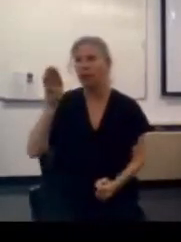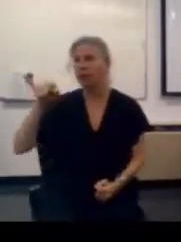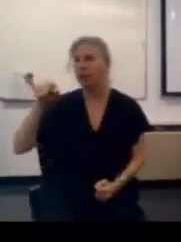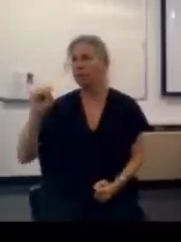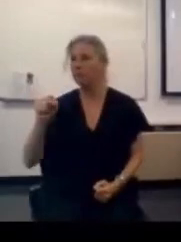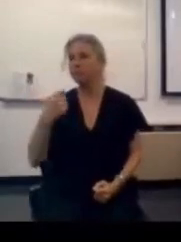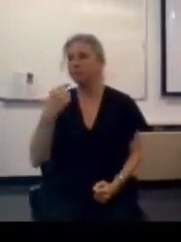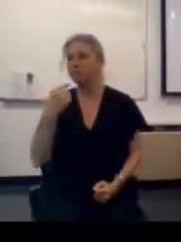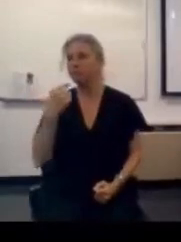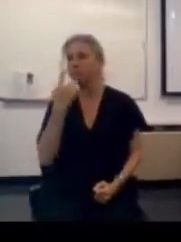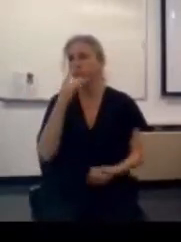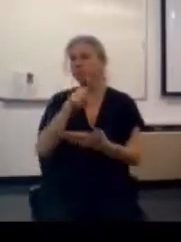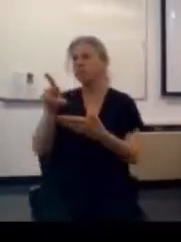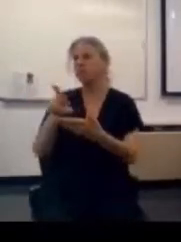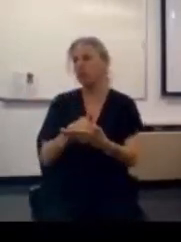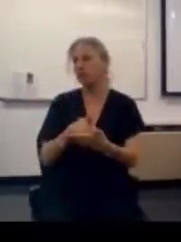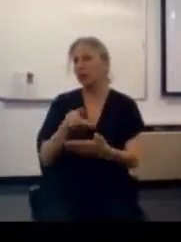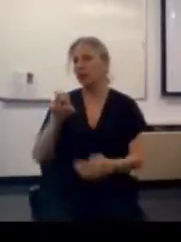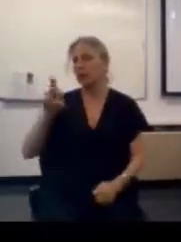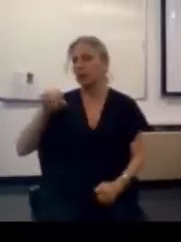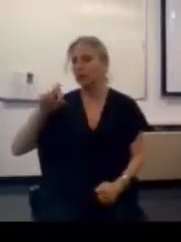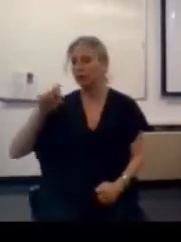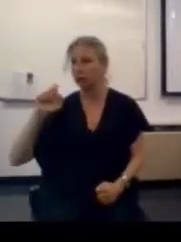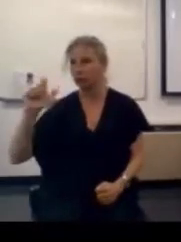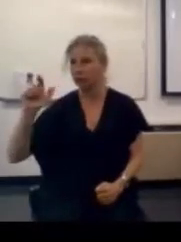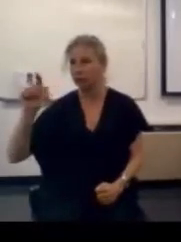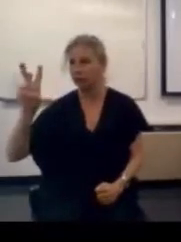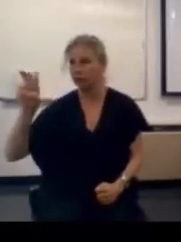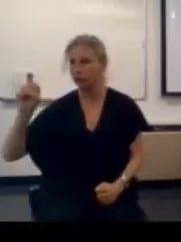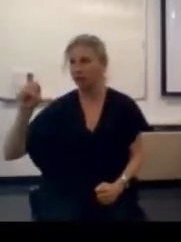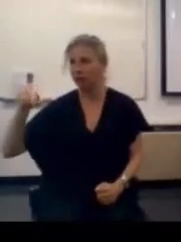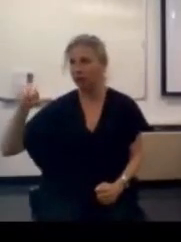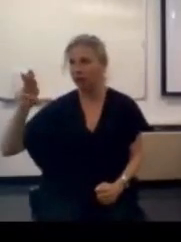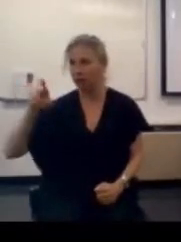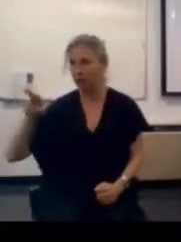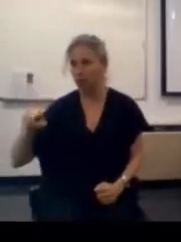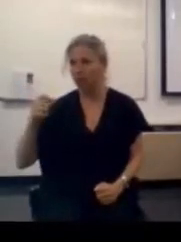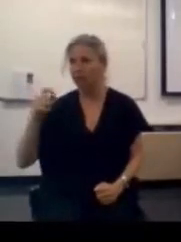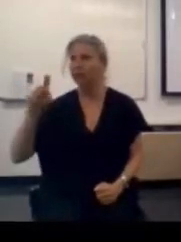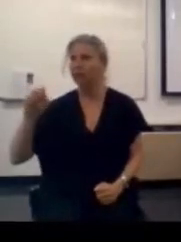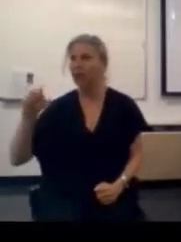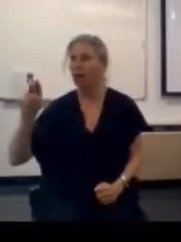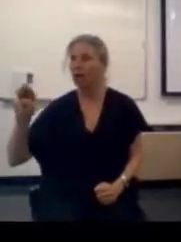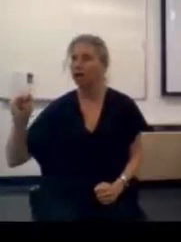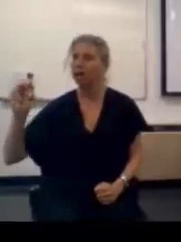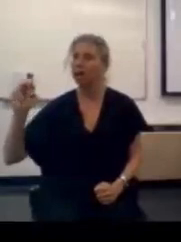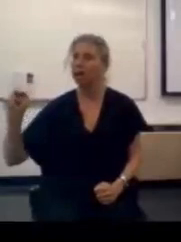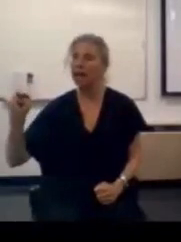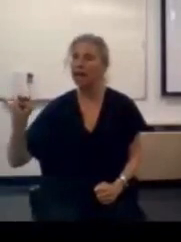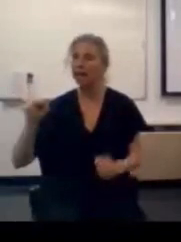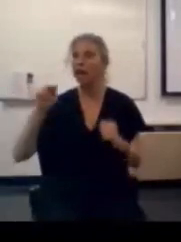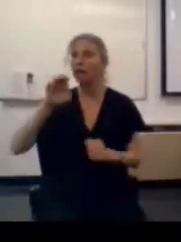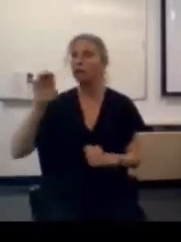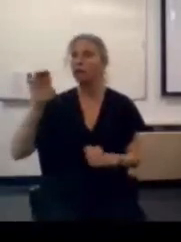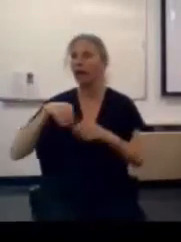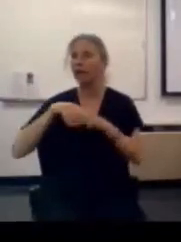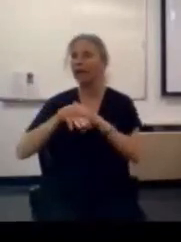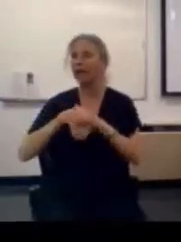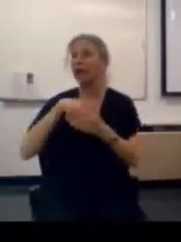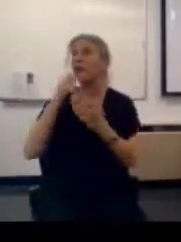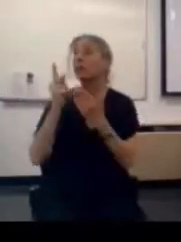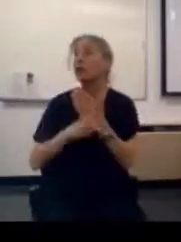self-advocacy and racial bias. And Crystal Vasquez of Guttman Community